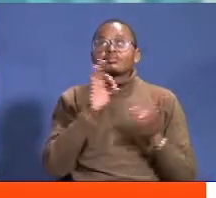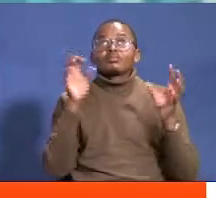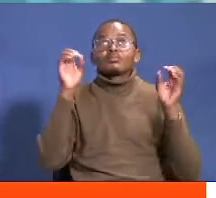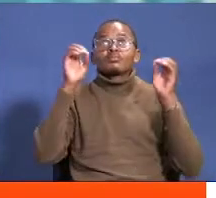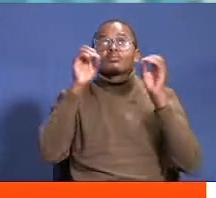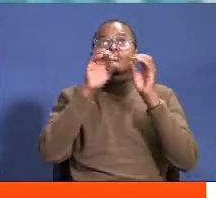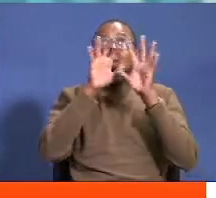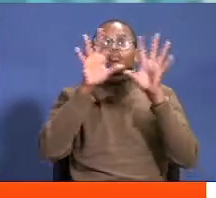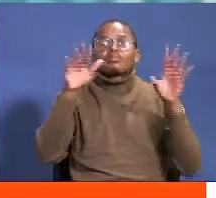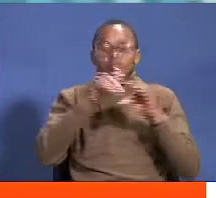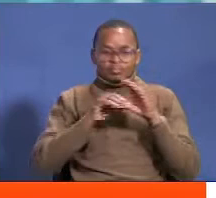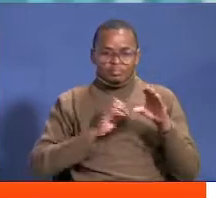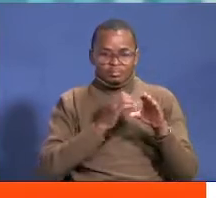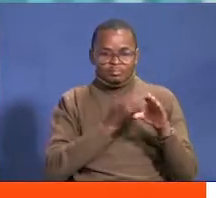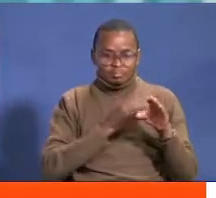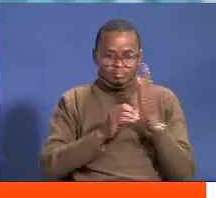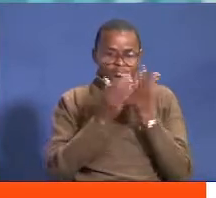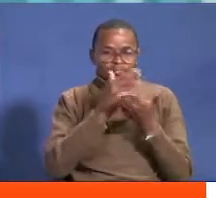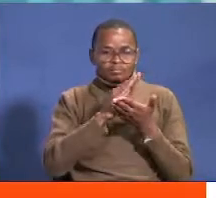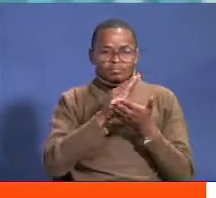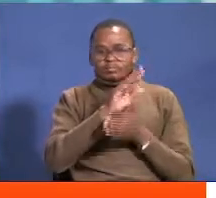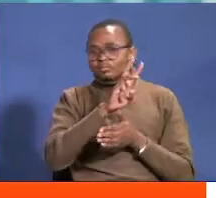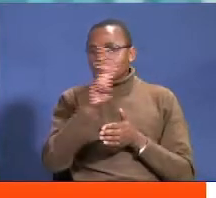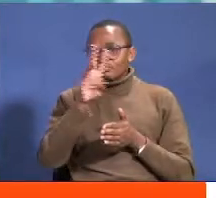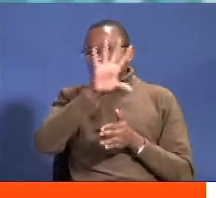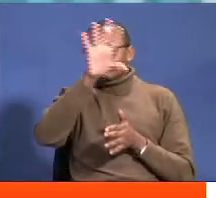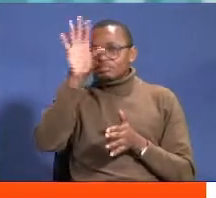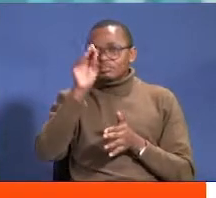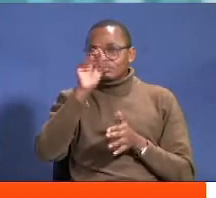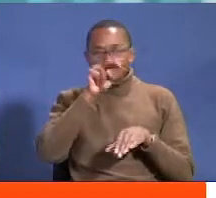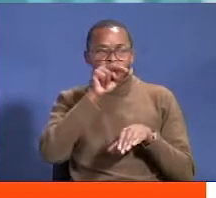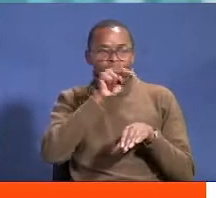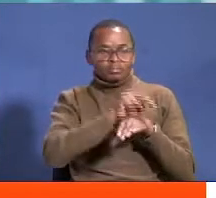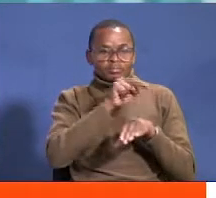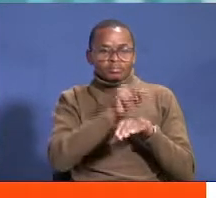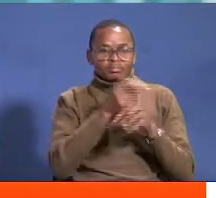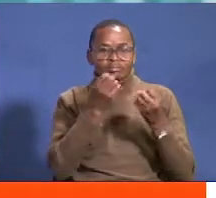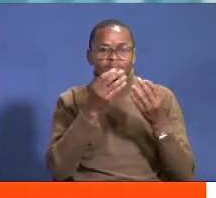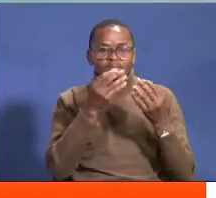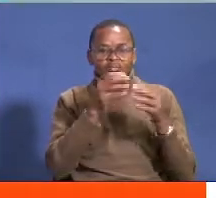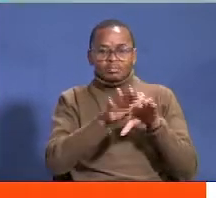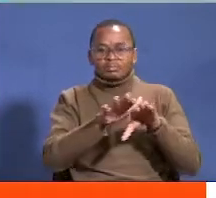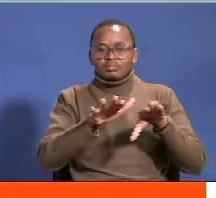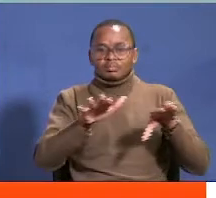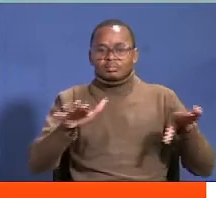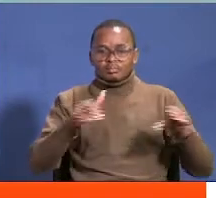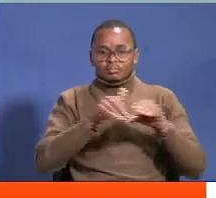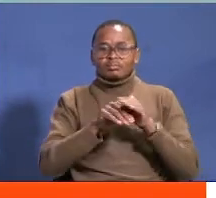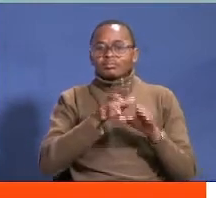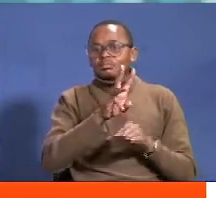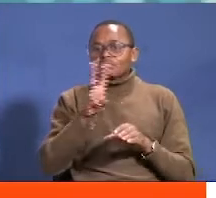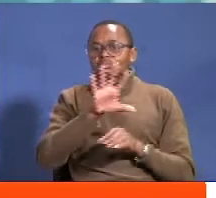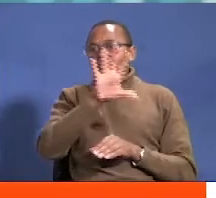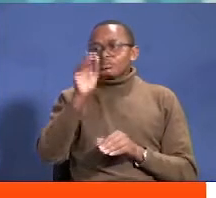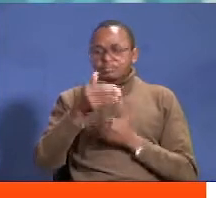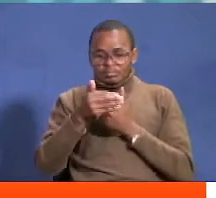waves, in some parts of West Africa, that is Nigeria, and then we have flooding, excess flooding, in West Africa,